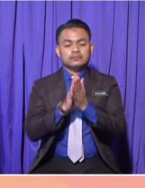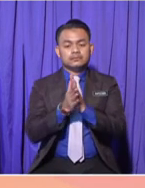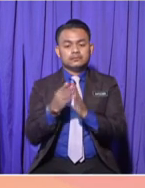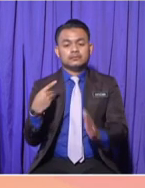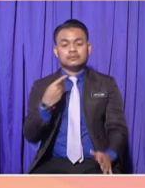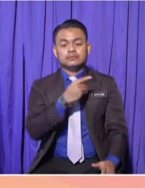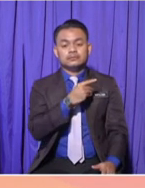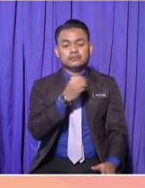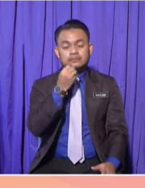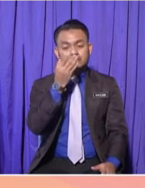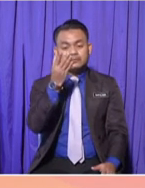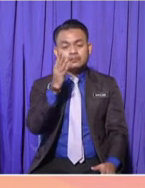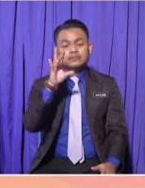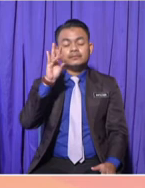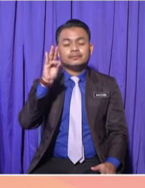790.